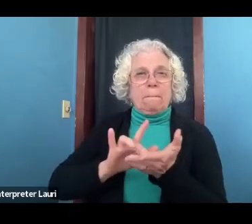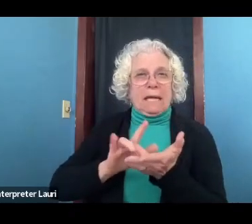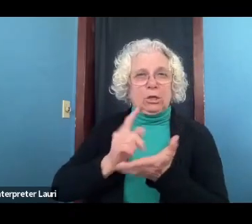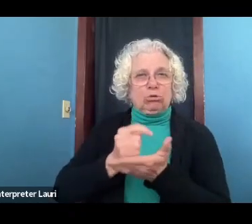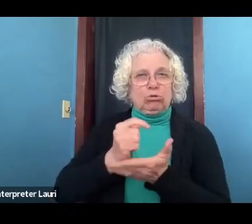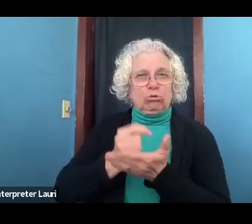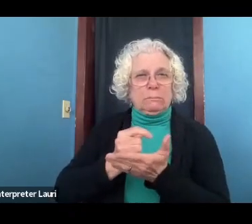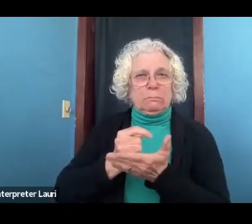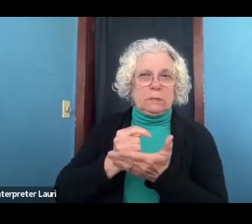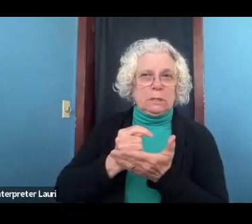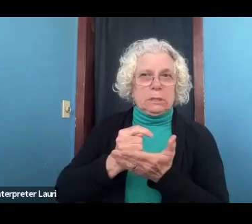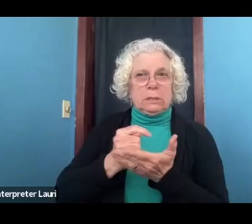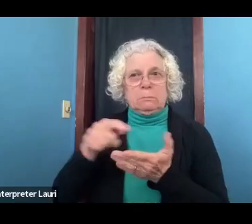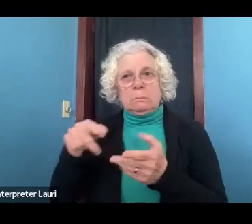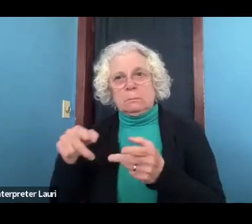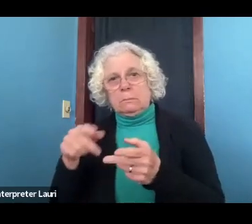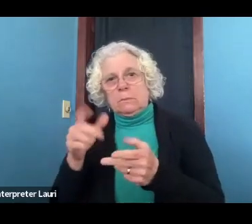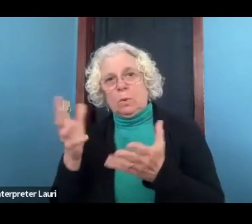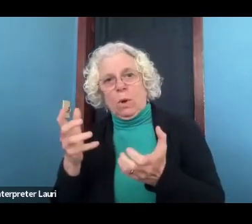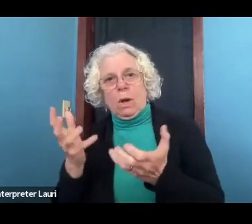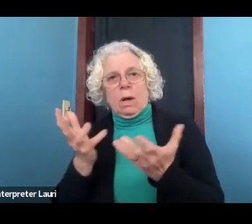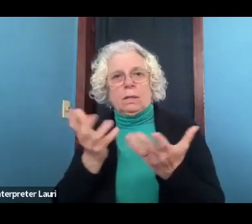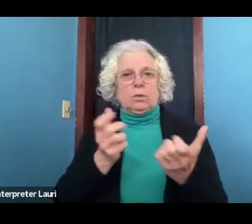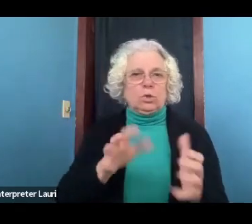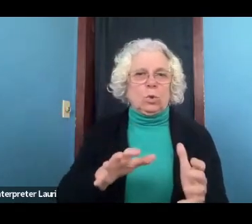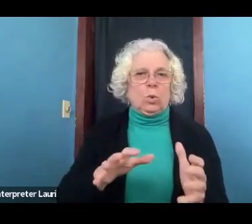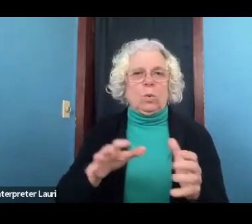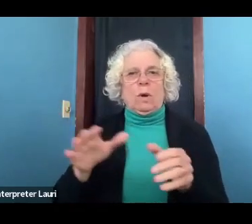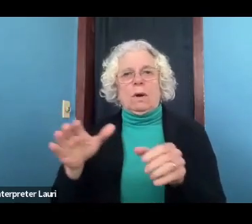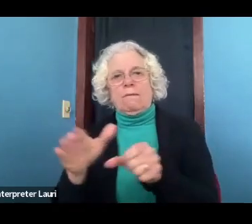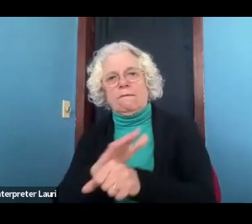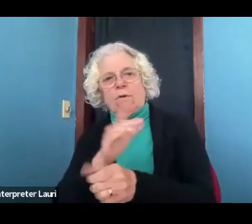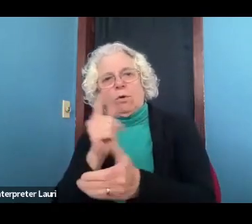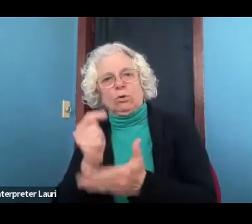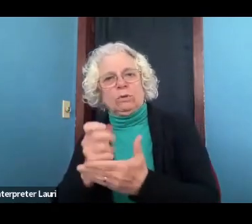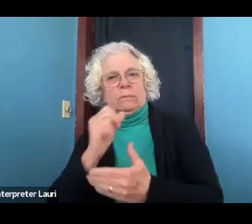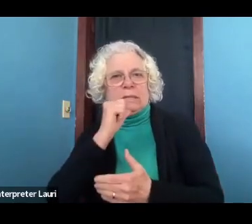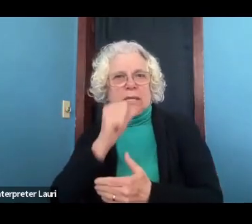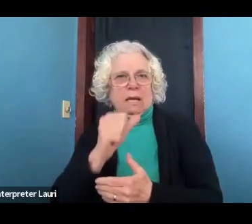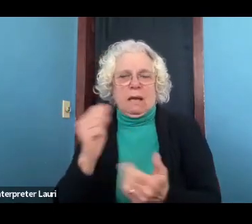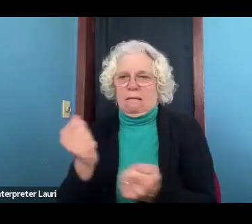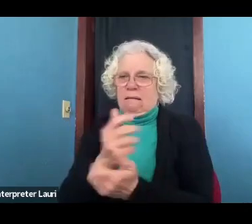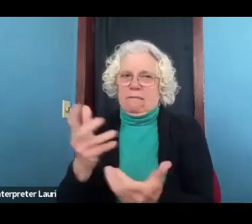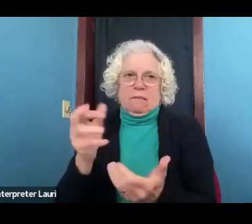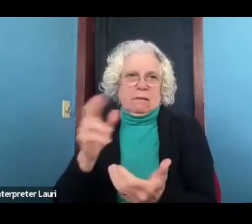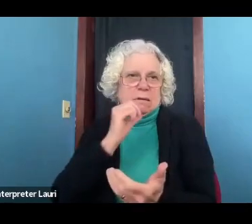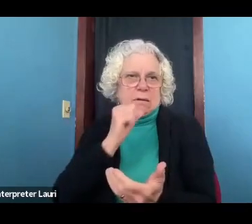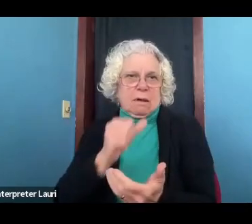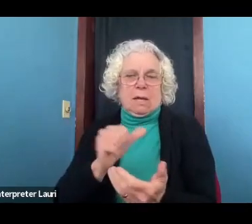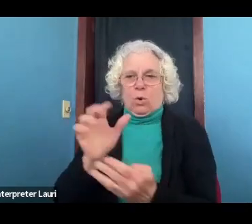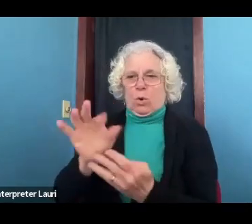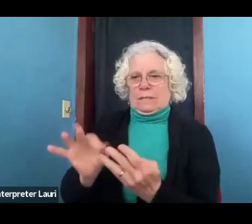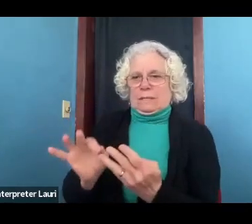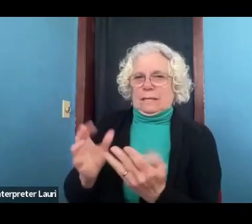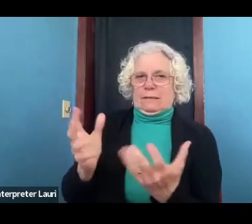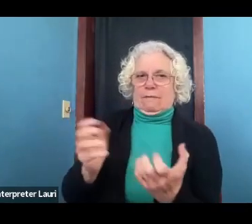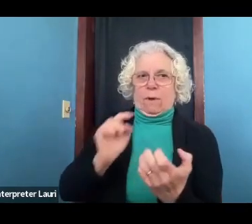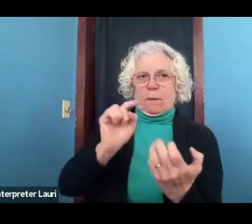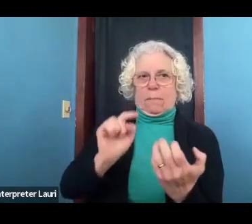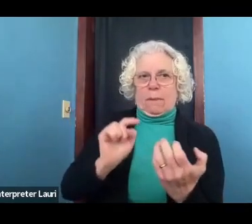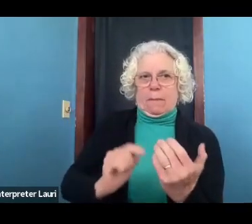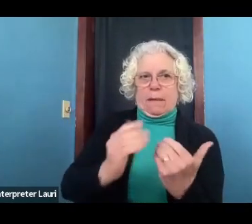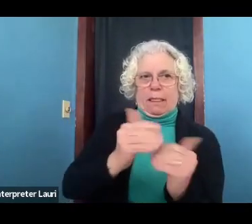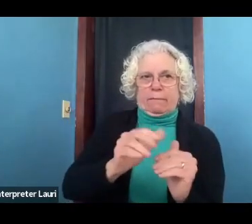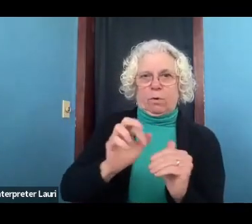you want out in the field. You want full treatment, do everything. You want selective treatment, or do you